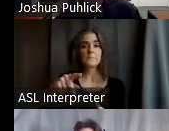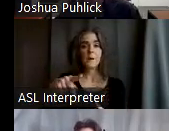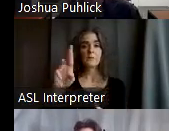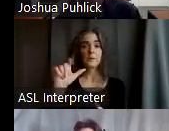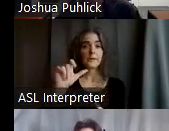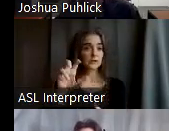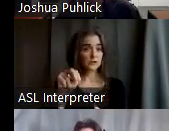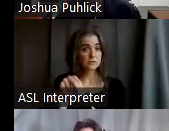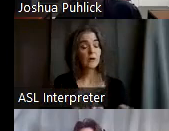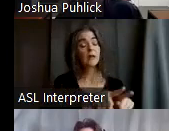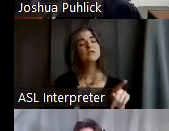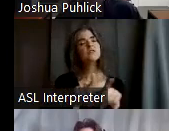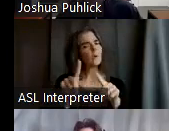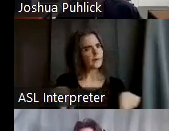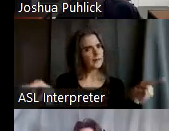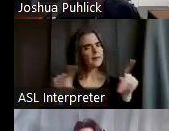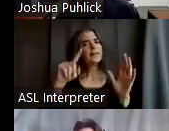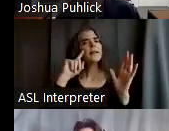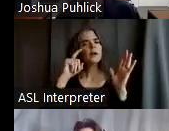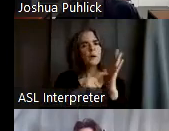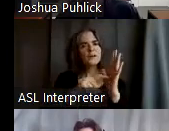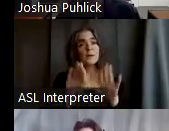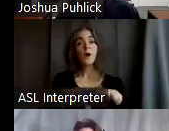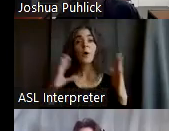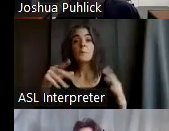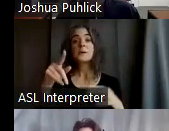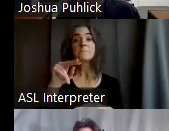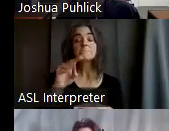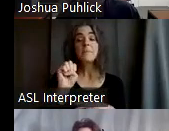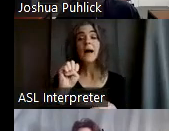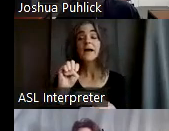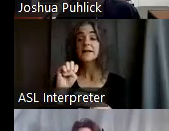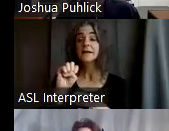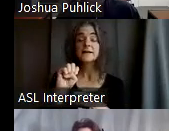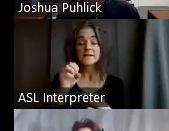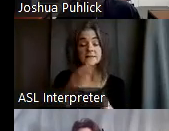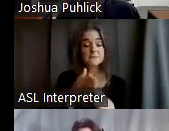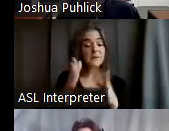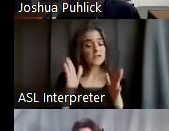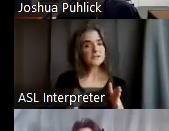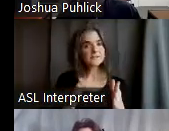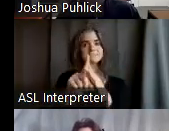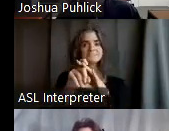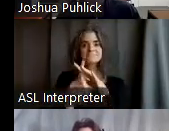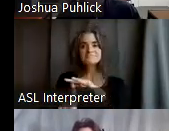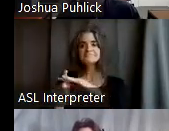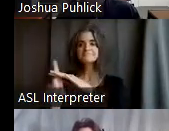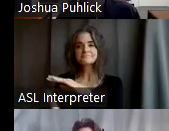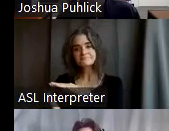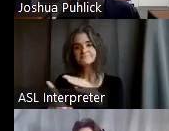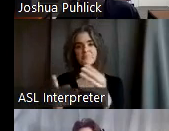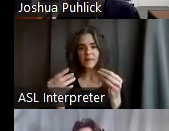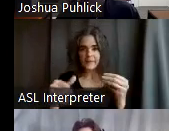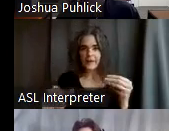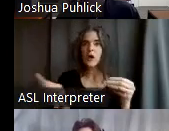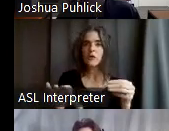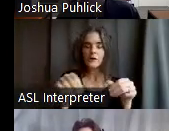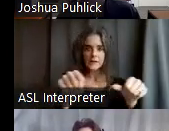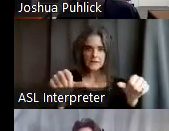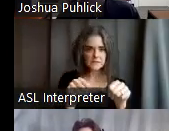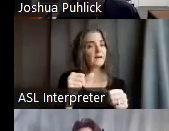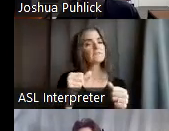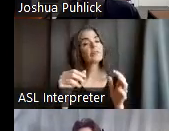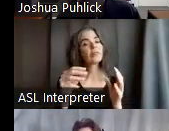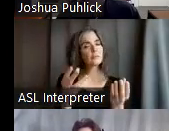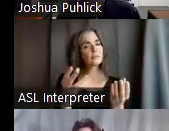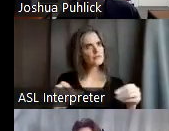They also found that open pine specialists were often absent on areas of the property where fire was